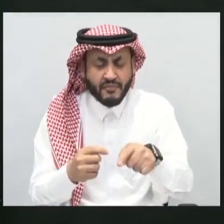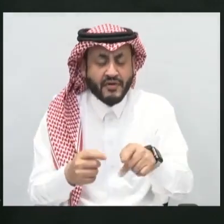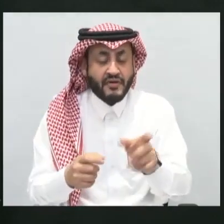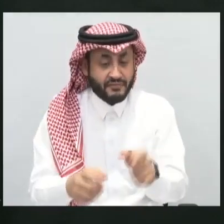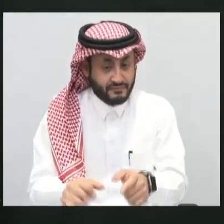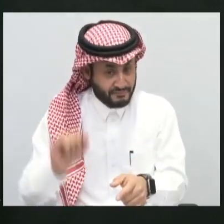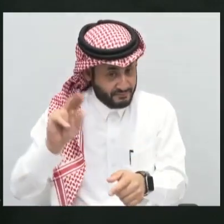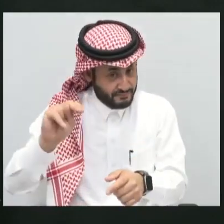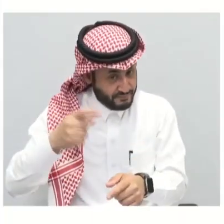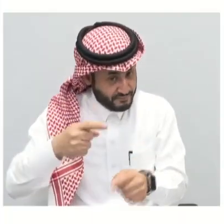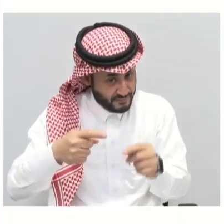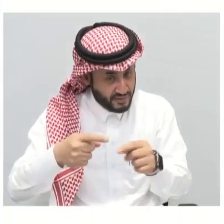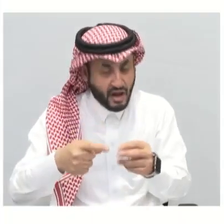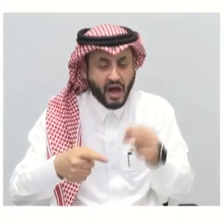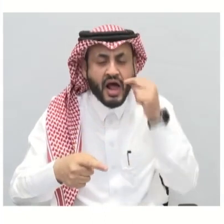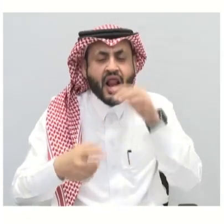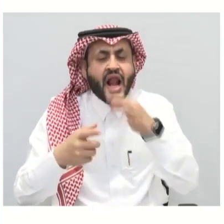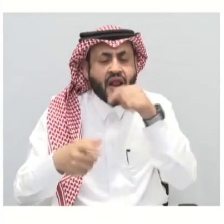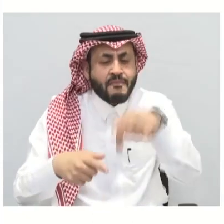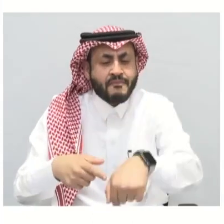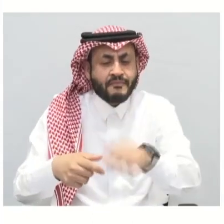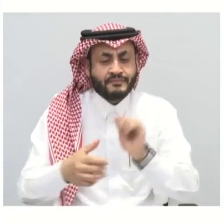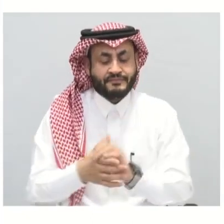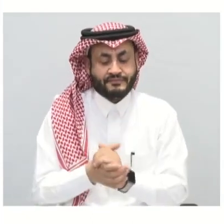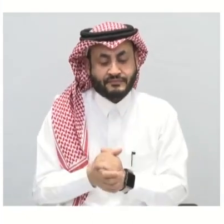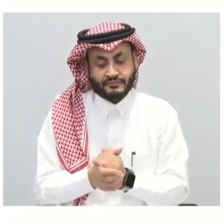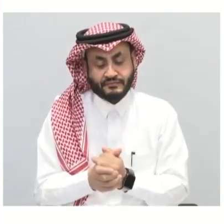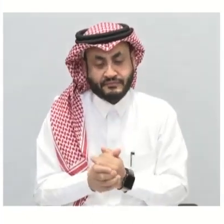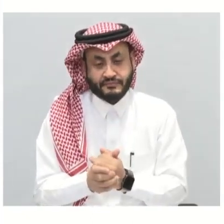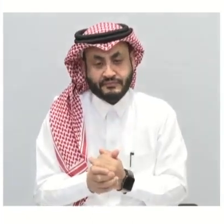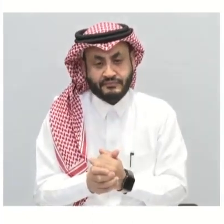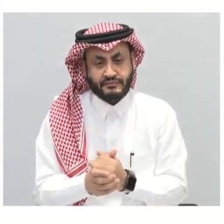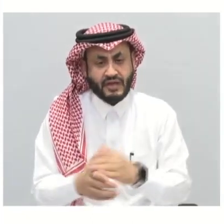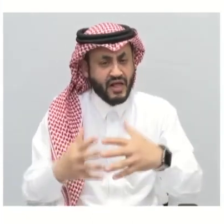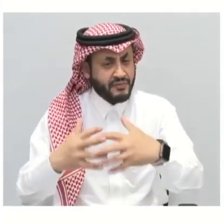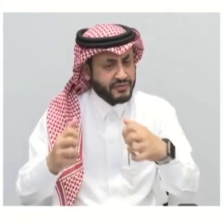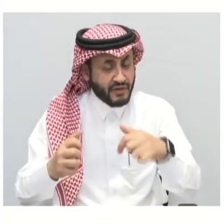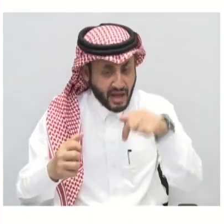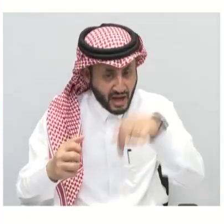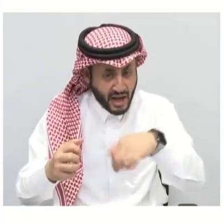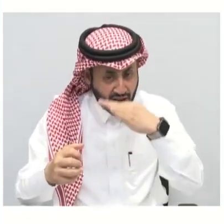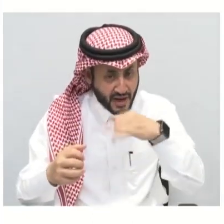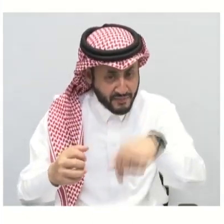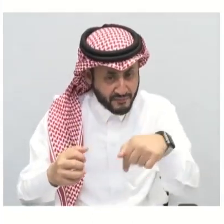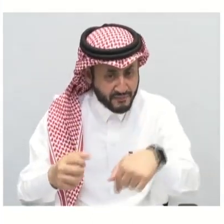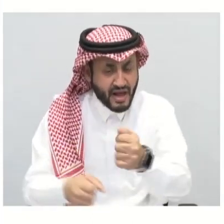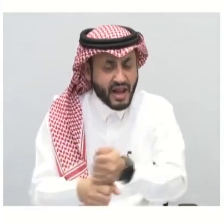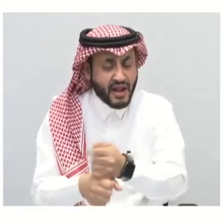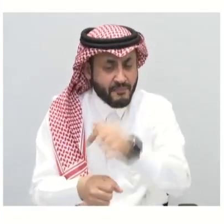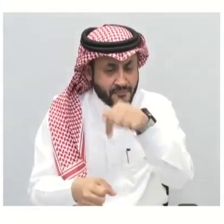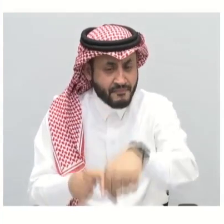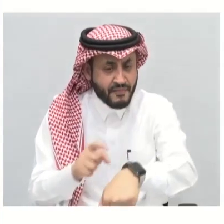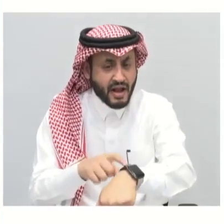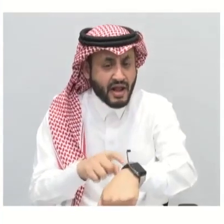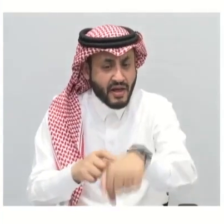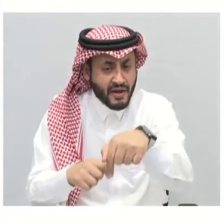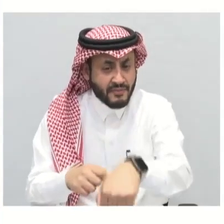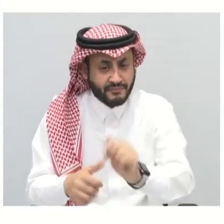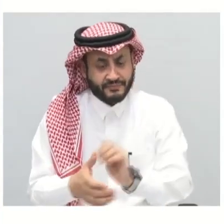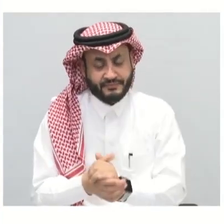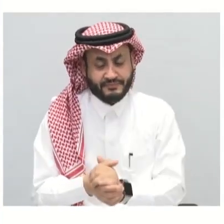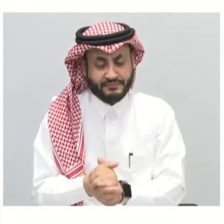using the ing form, the verbs that ends with ing, it means that we are talking about actions that is happening right